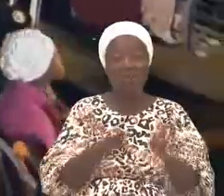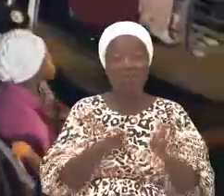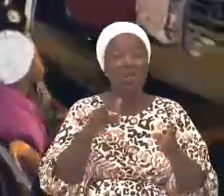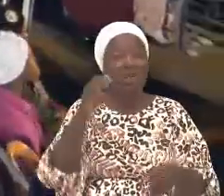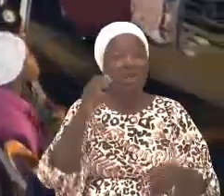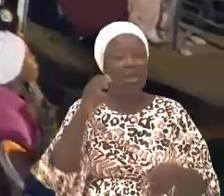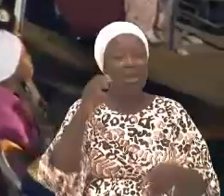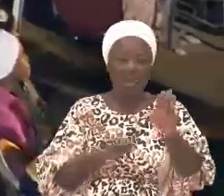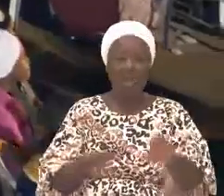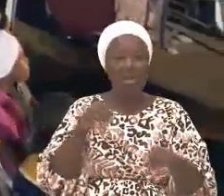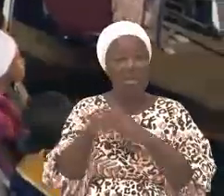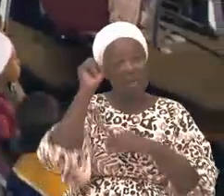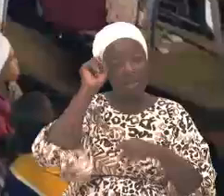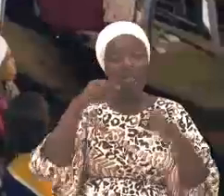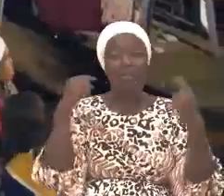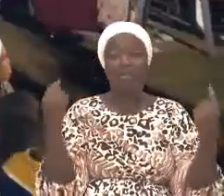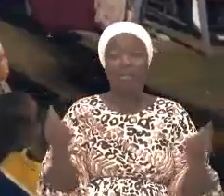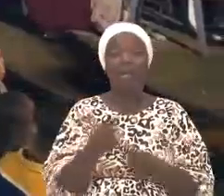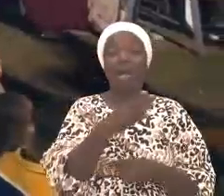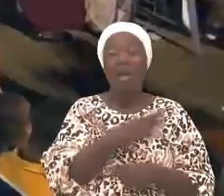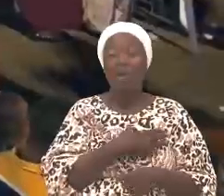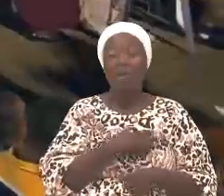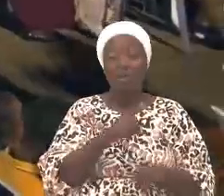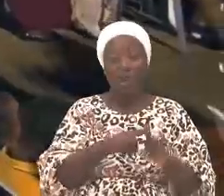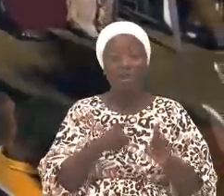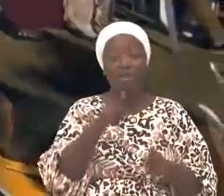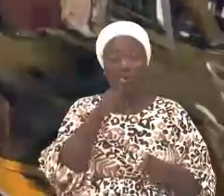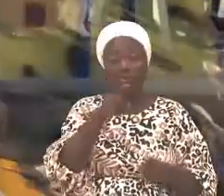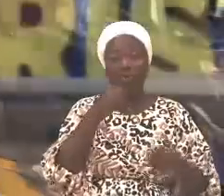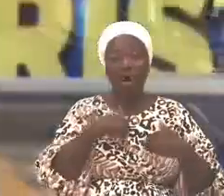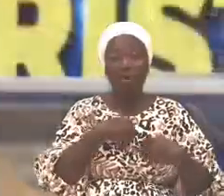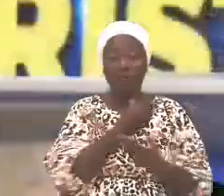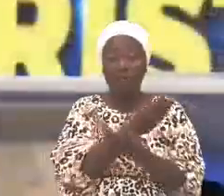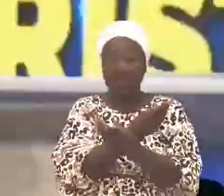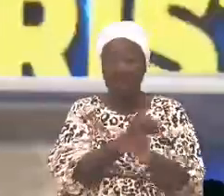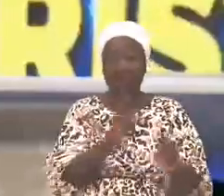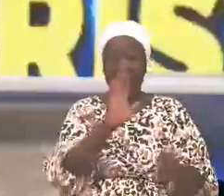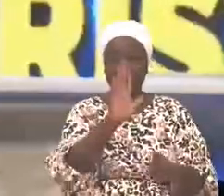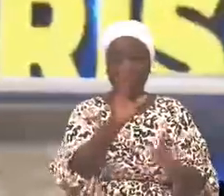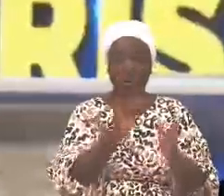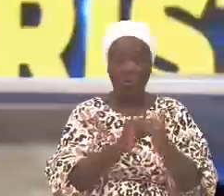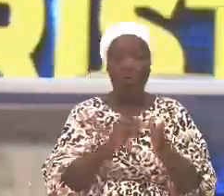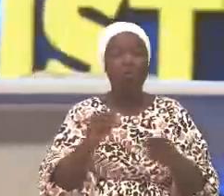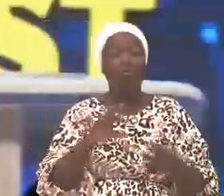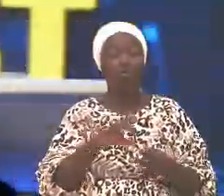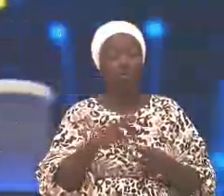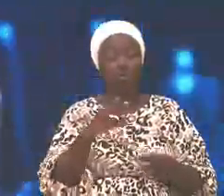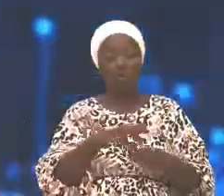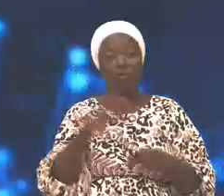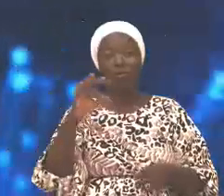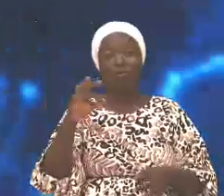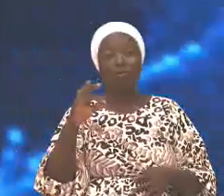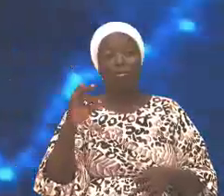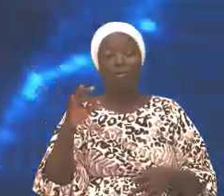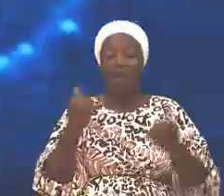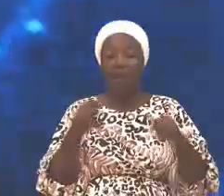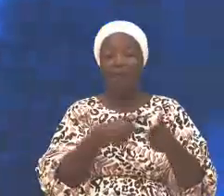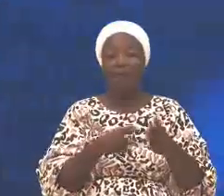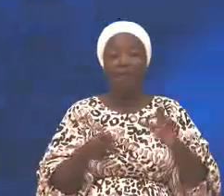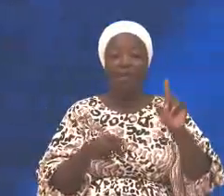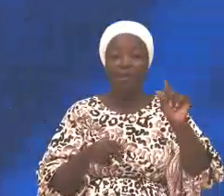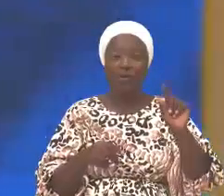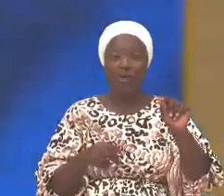his iniquity, but thou hast delivered thy soul. Then he tells us in verse 20, he says